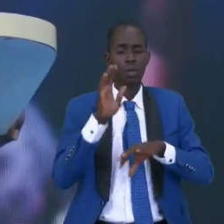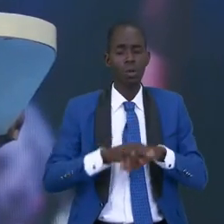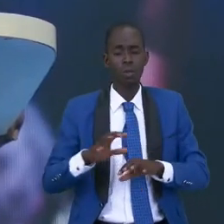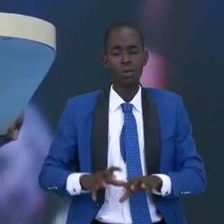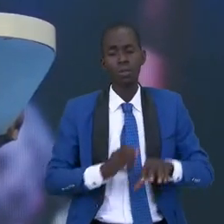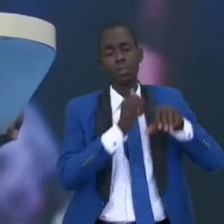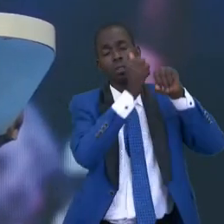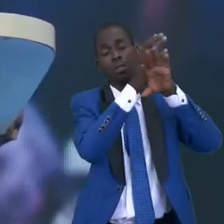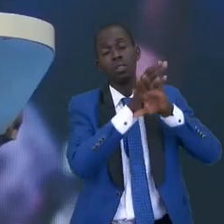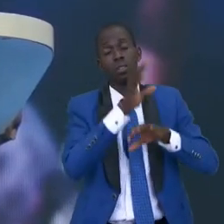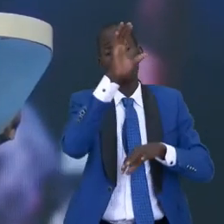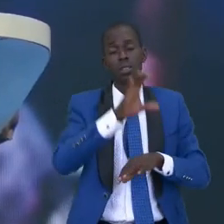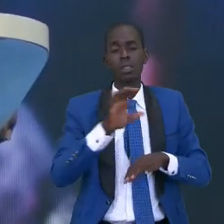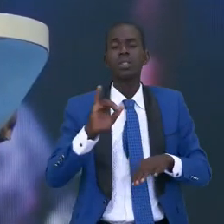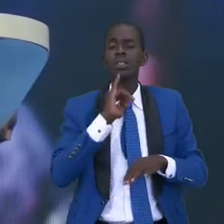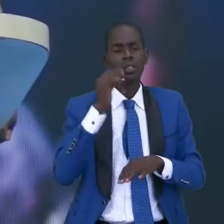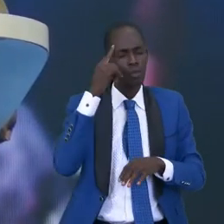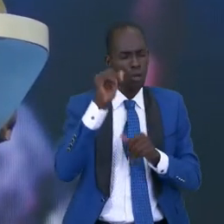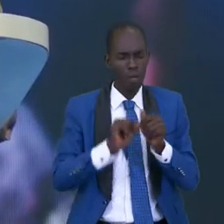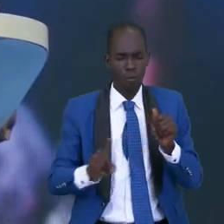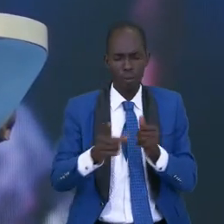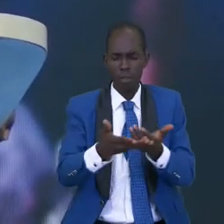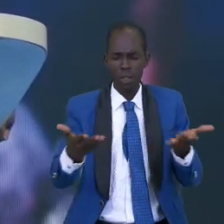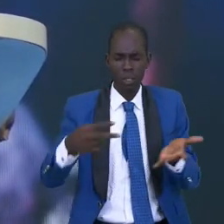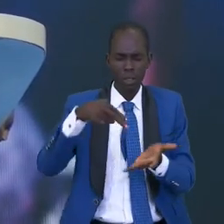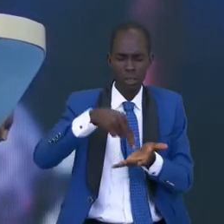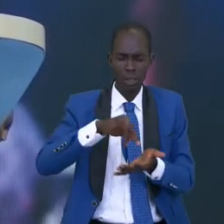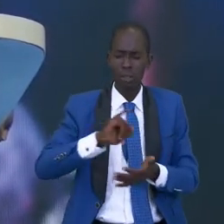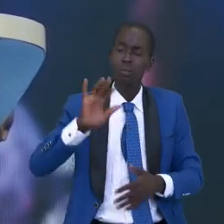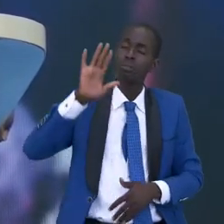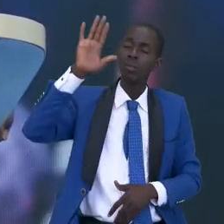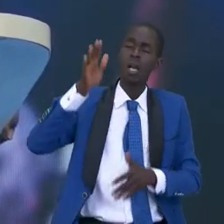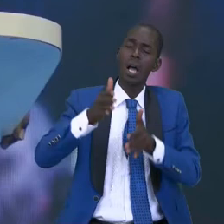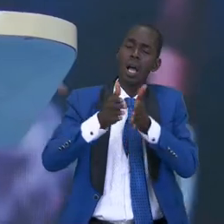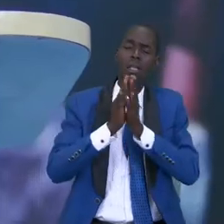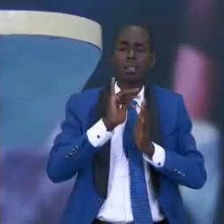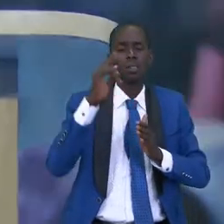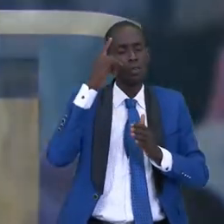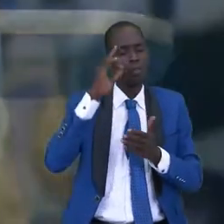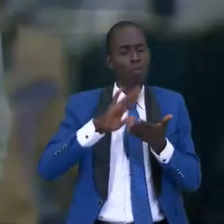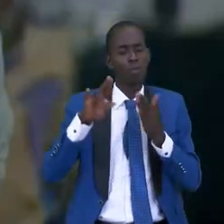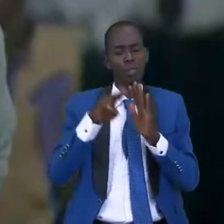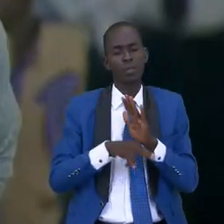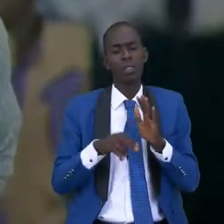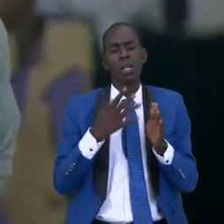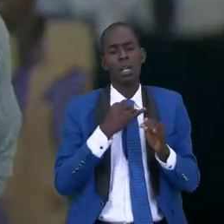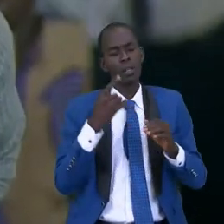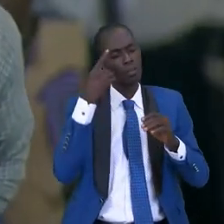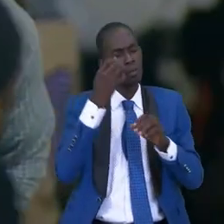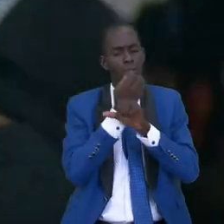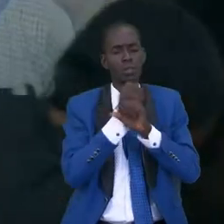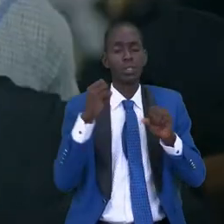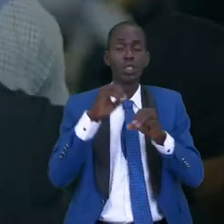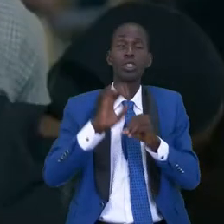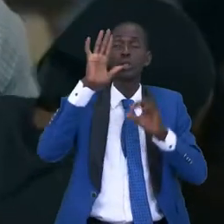standing, everyone requesting for forgiveness and salvation. In your mercy, in your love, in your